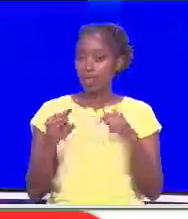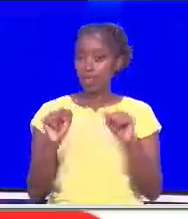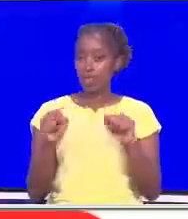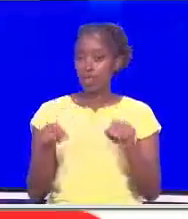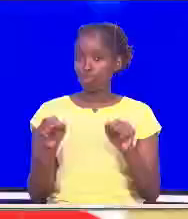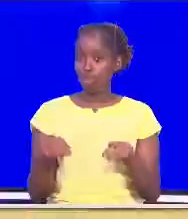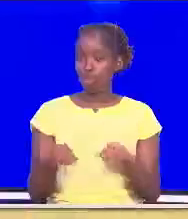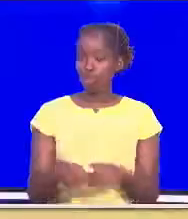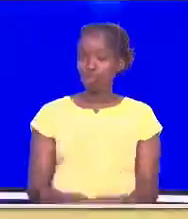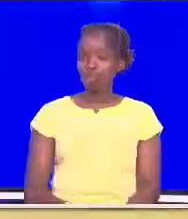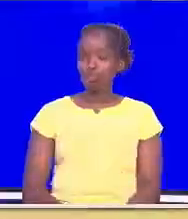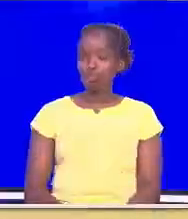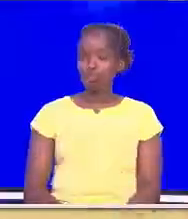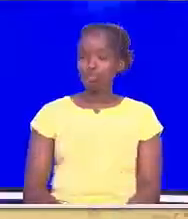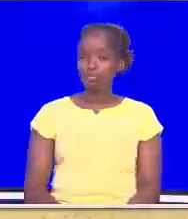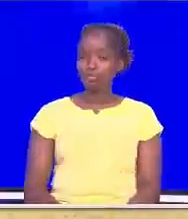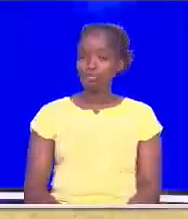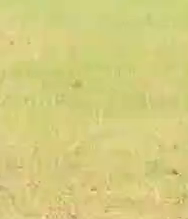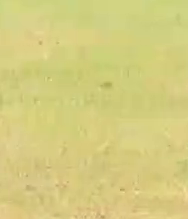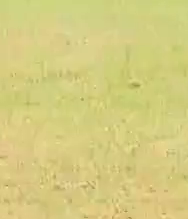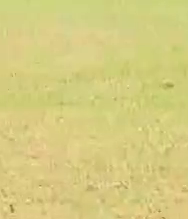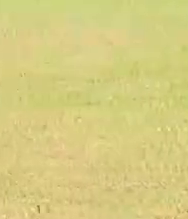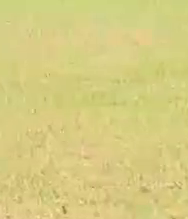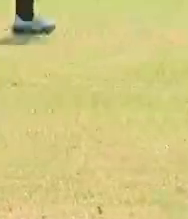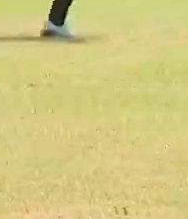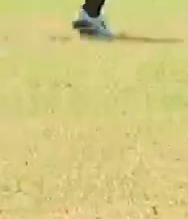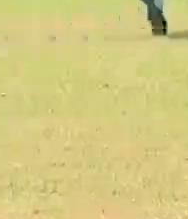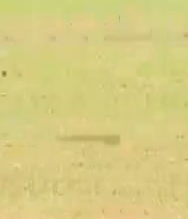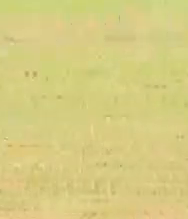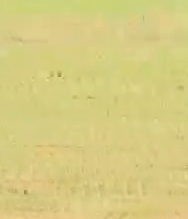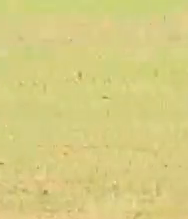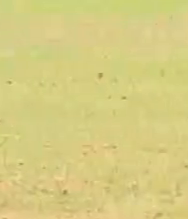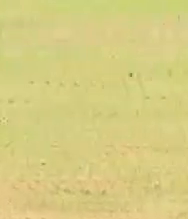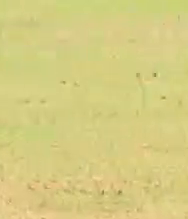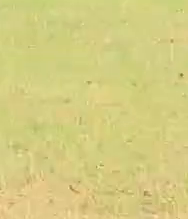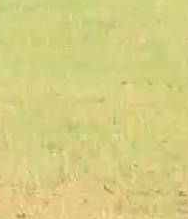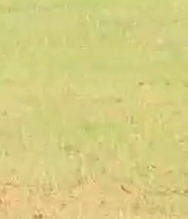Duncan Mtua, TV 47 Michezo.